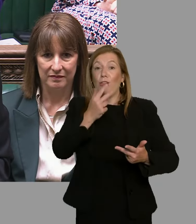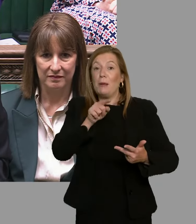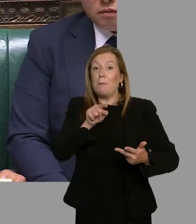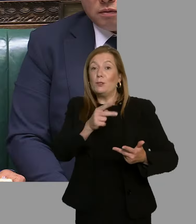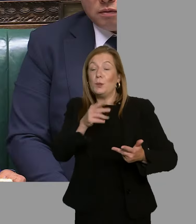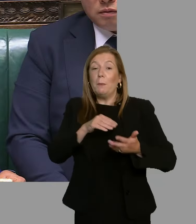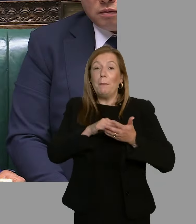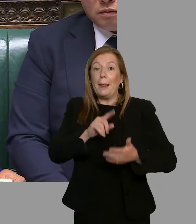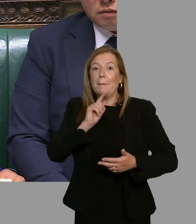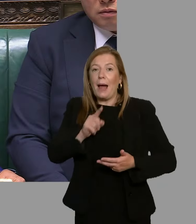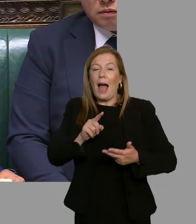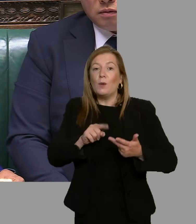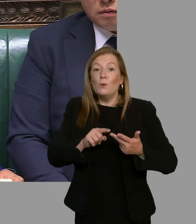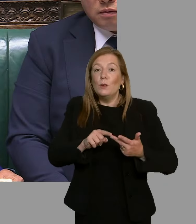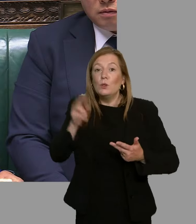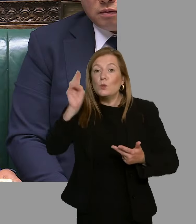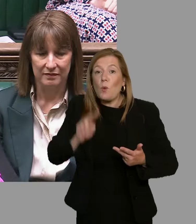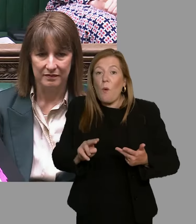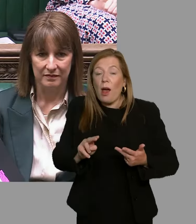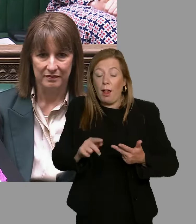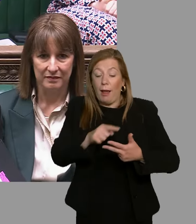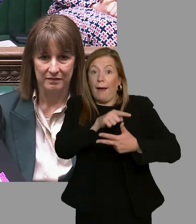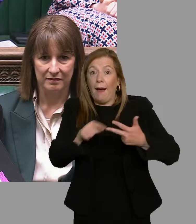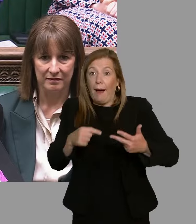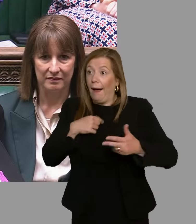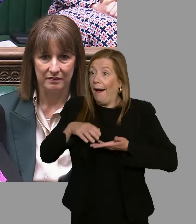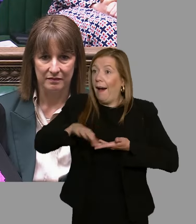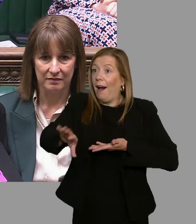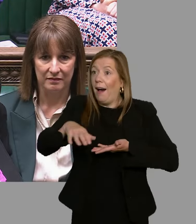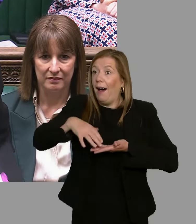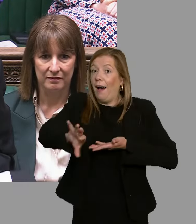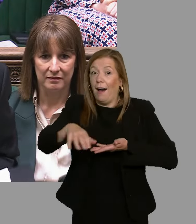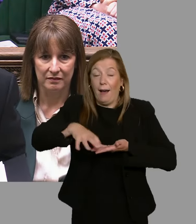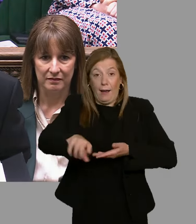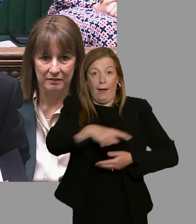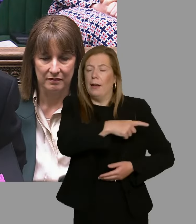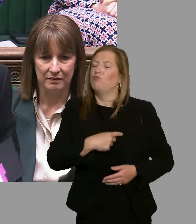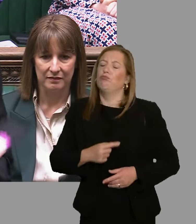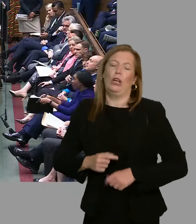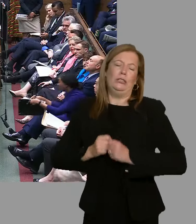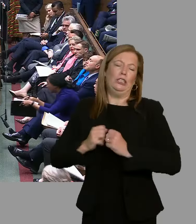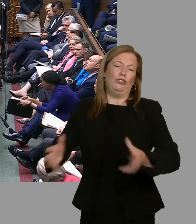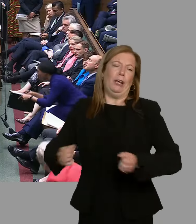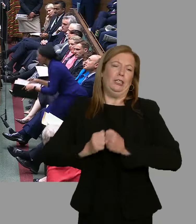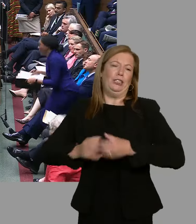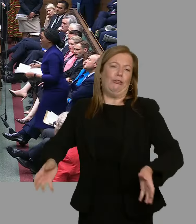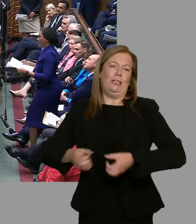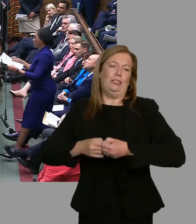time she doesn't have the courage of her convictions. It shows that her criticism is totally confected.